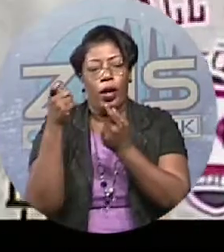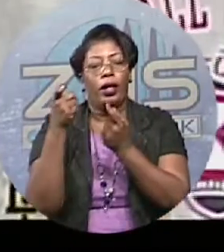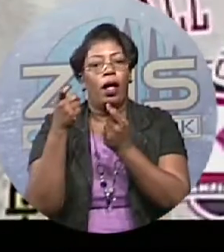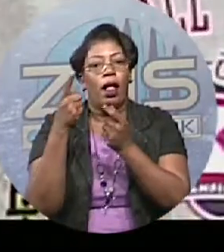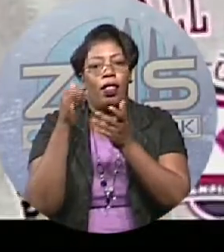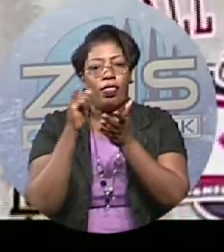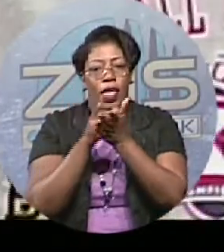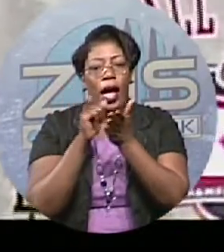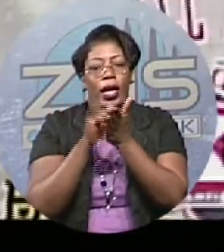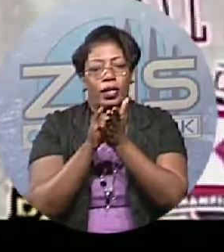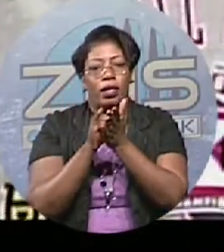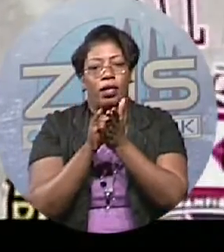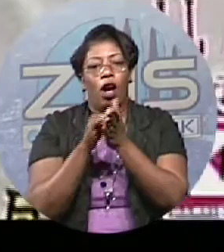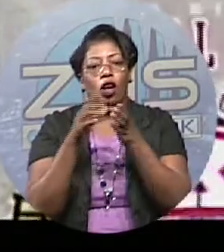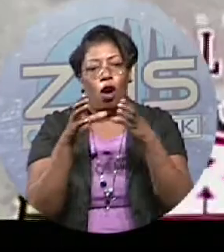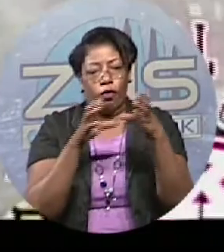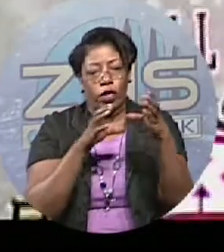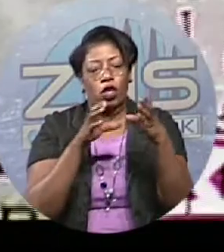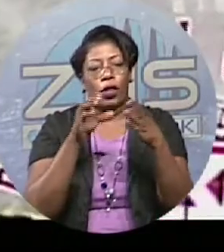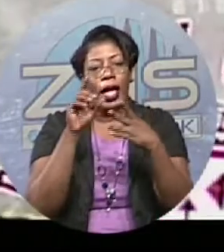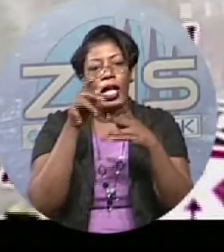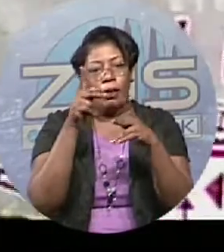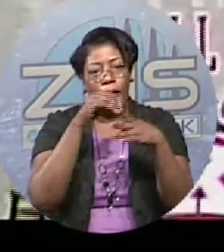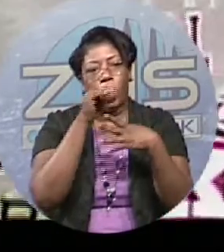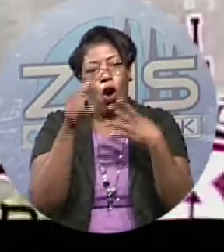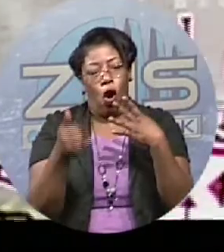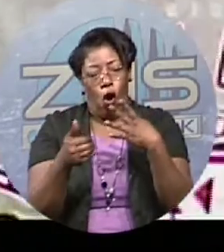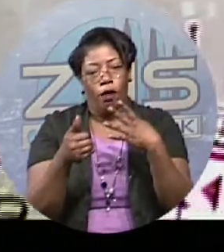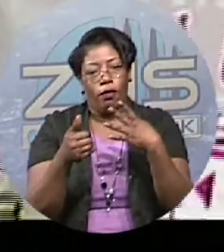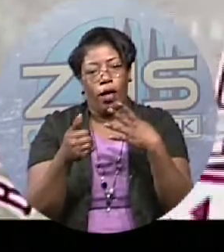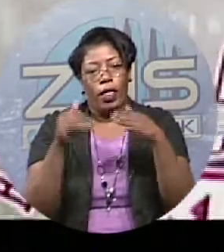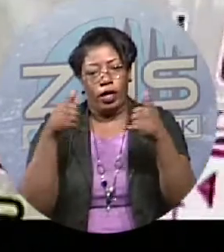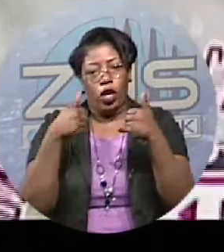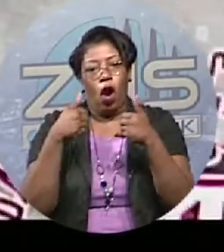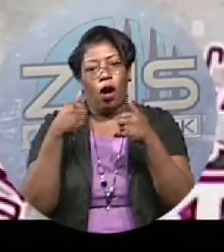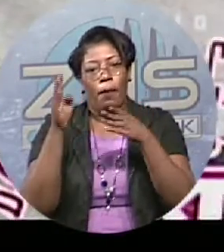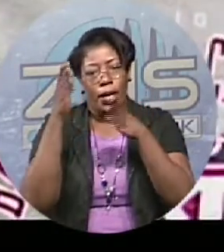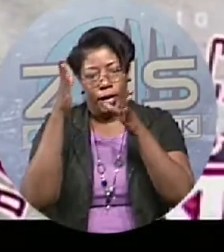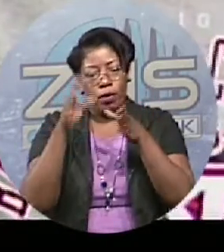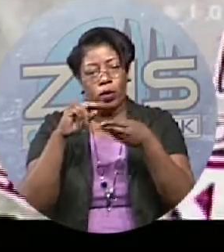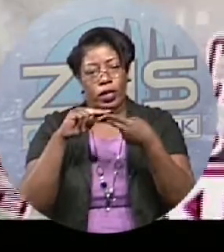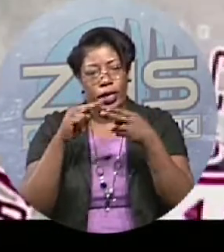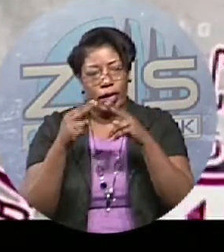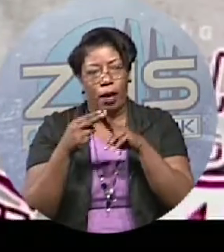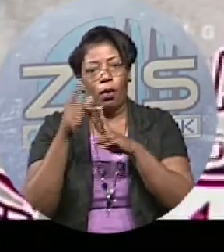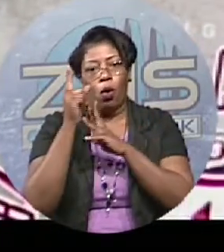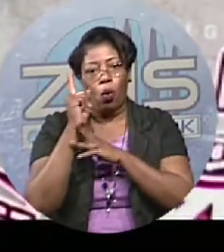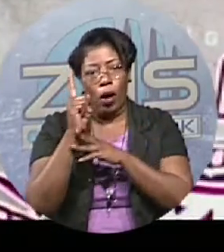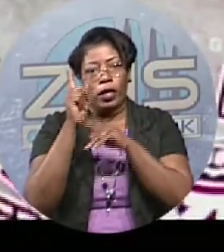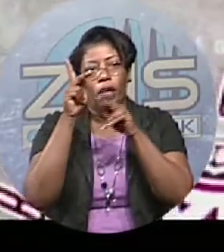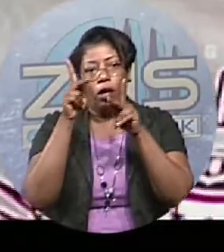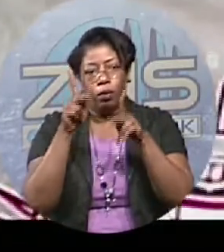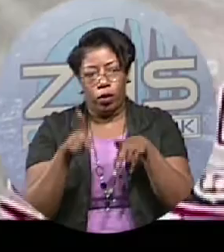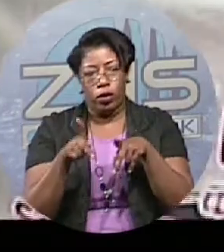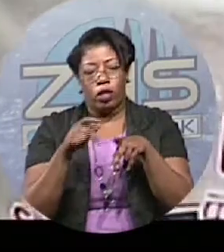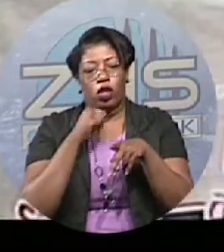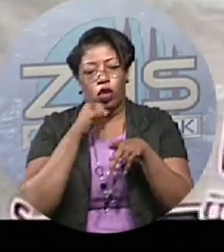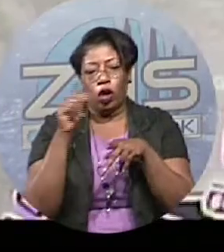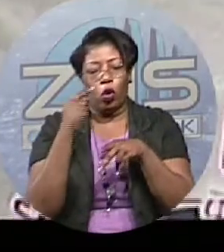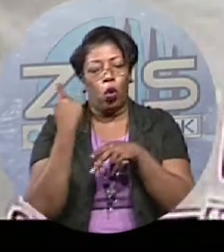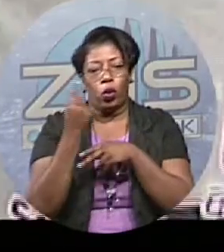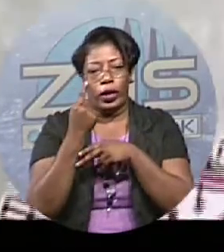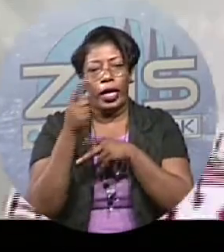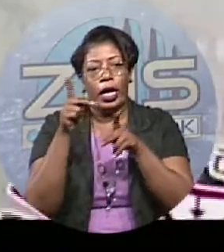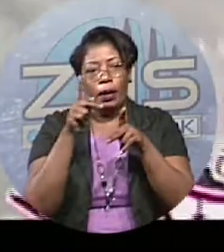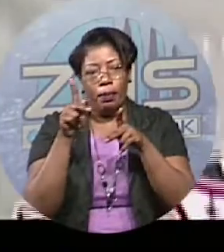this conference, just to let you know that young Bahamian, it was the #1 person, not just player. They